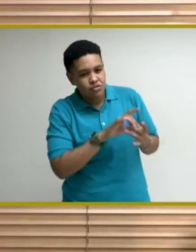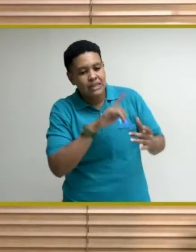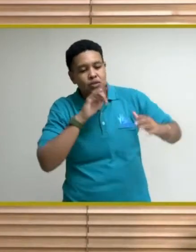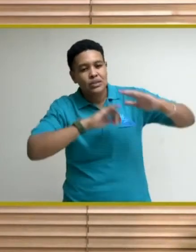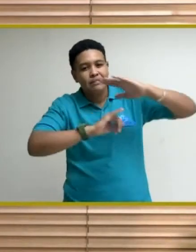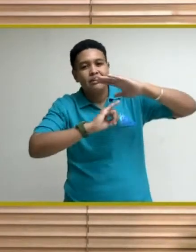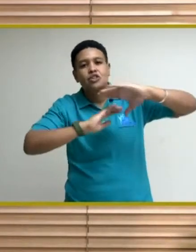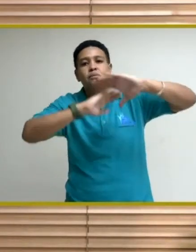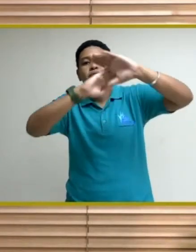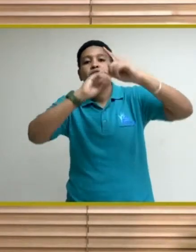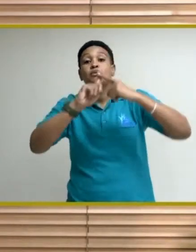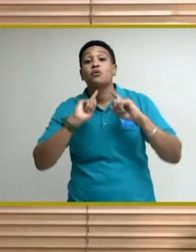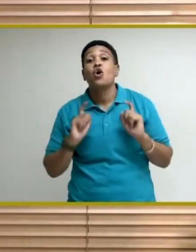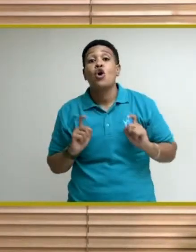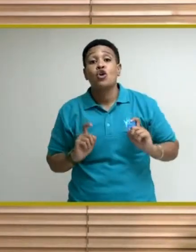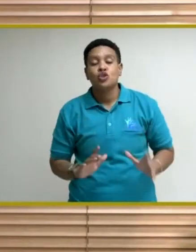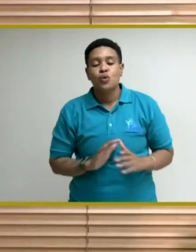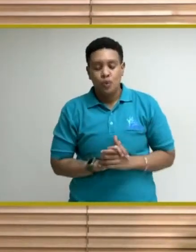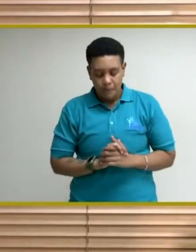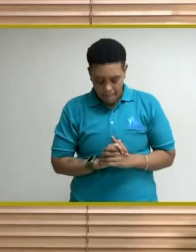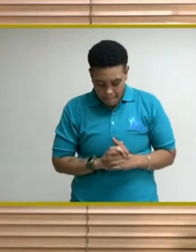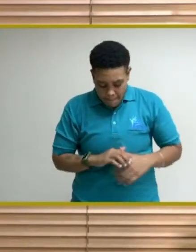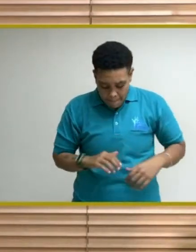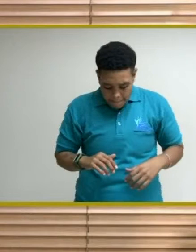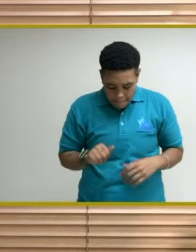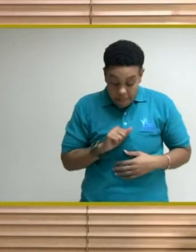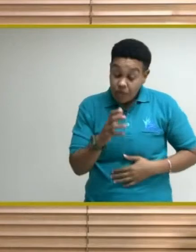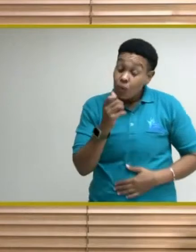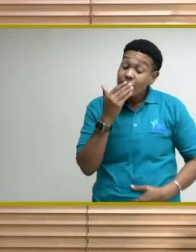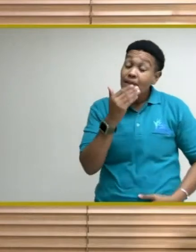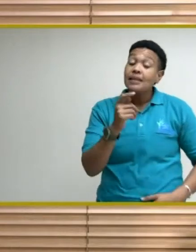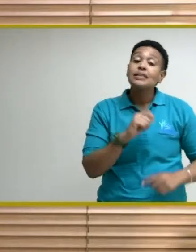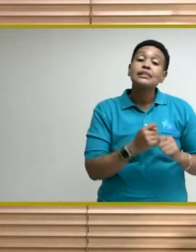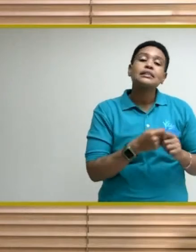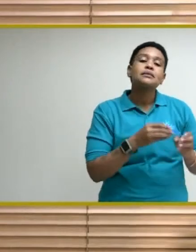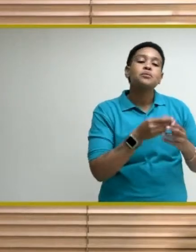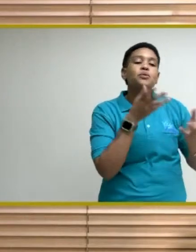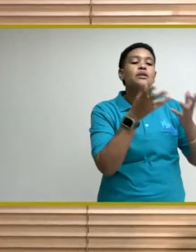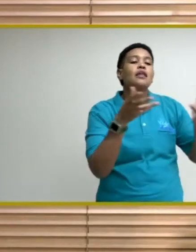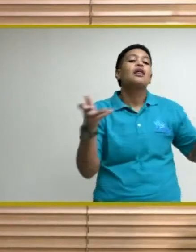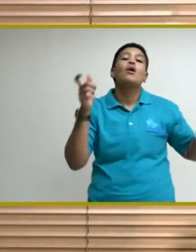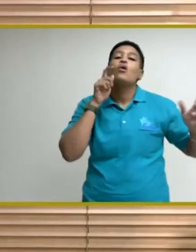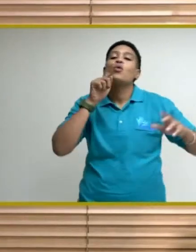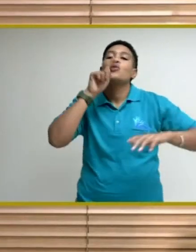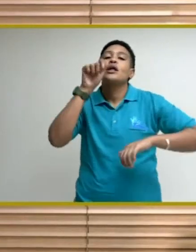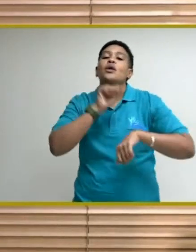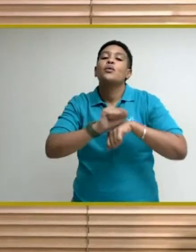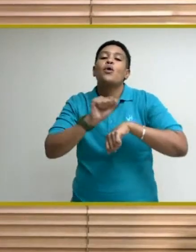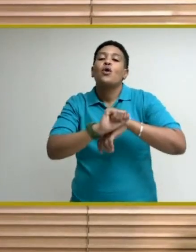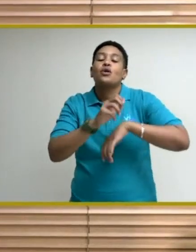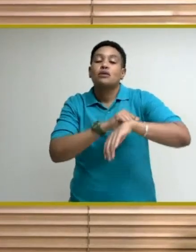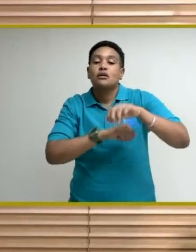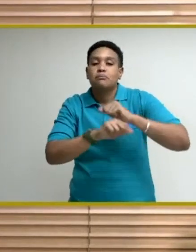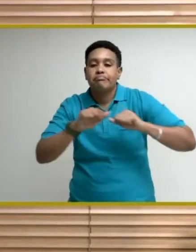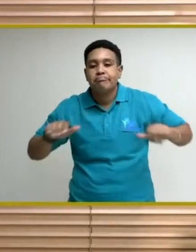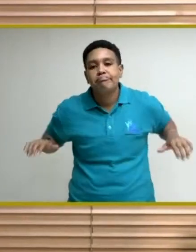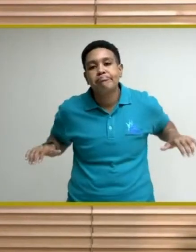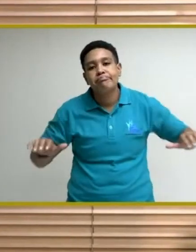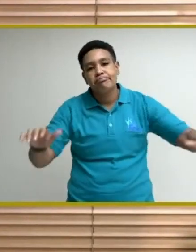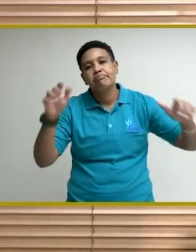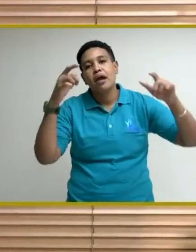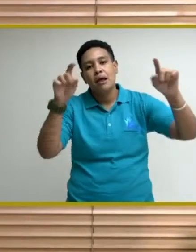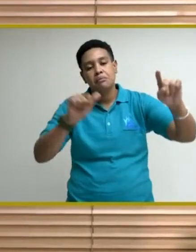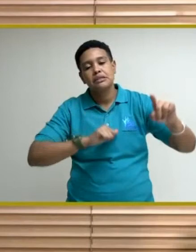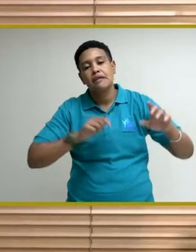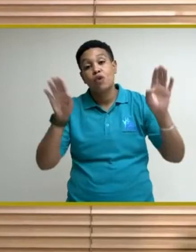infection prevention and control. And I want to just thank the team in the field who have really been working hard. And I also,